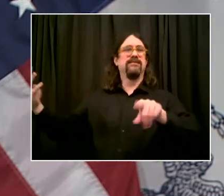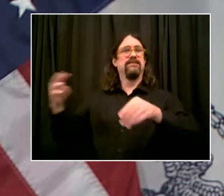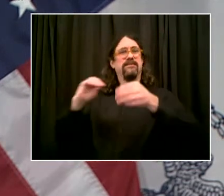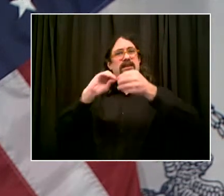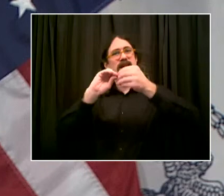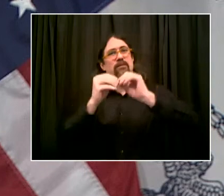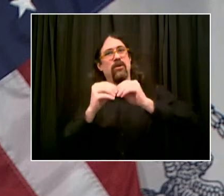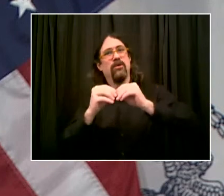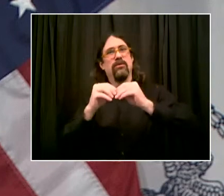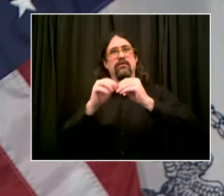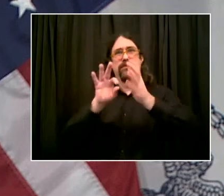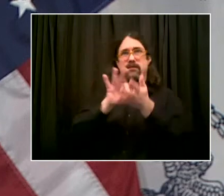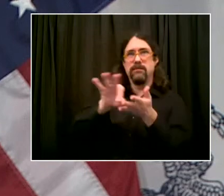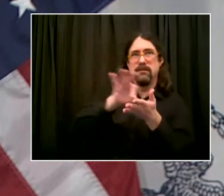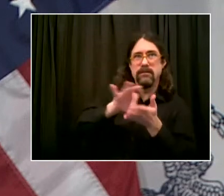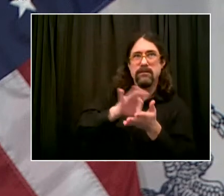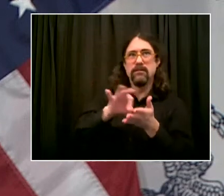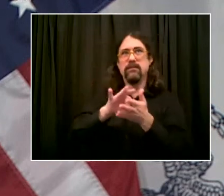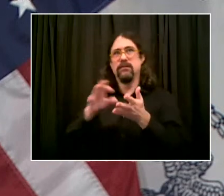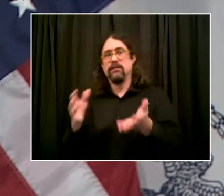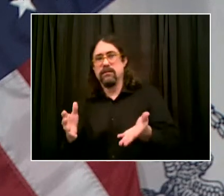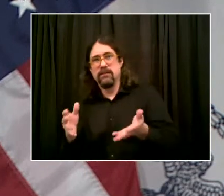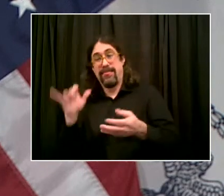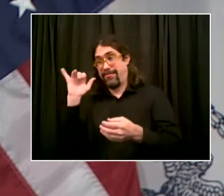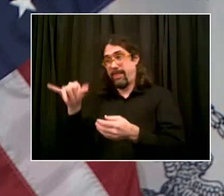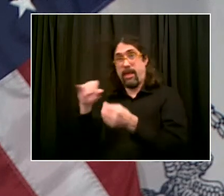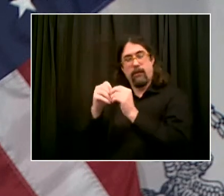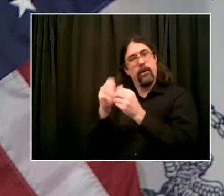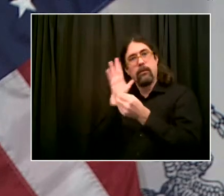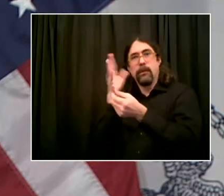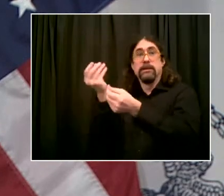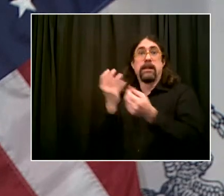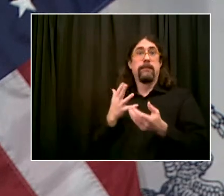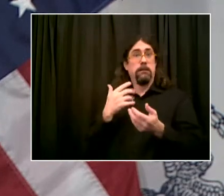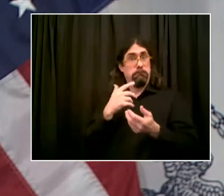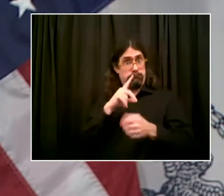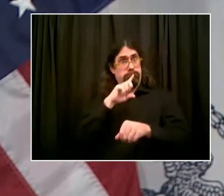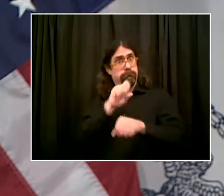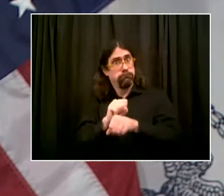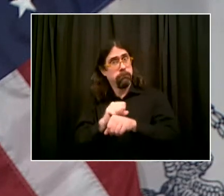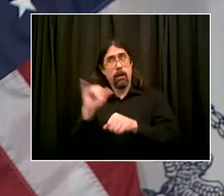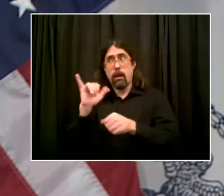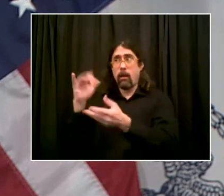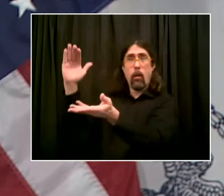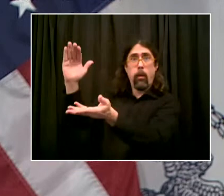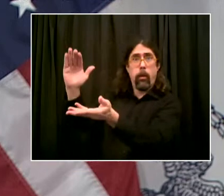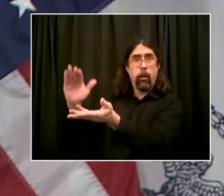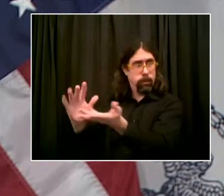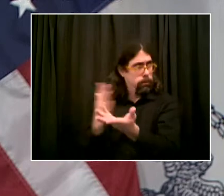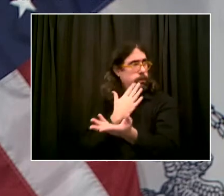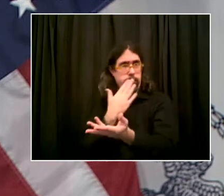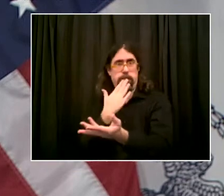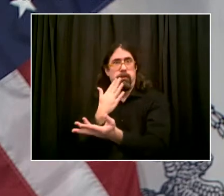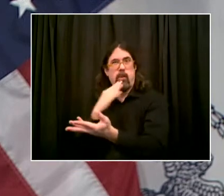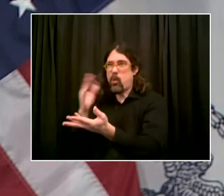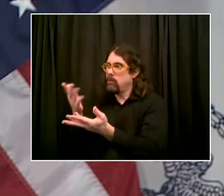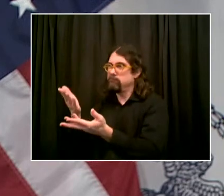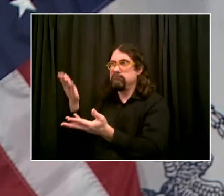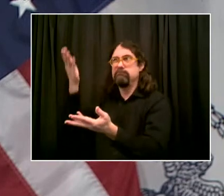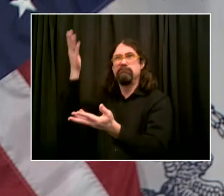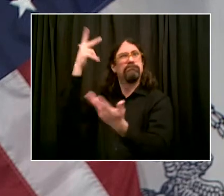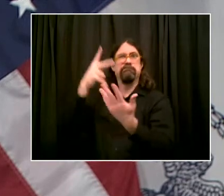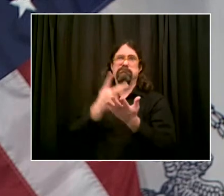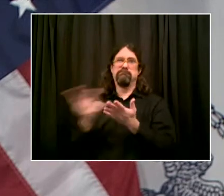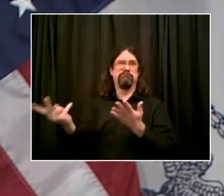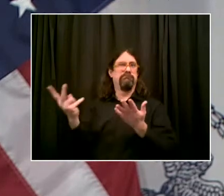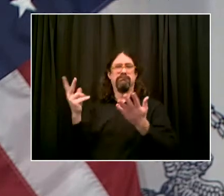see communities continuing to intensify in terms of the amount of vaccination happening in the community in these 33 areas,